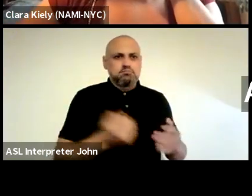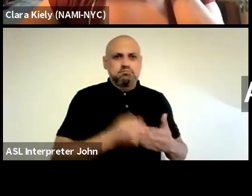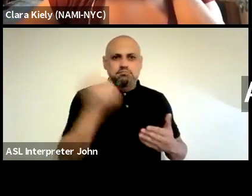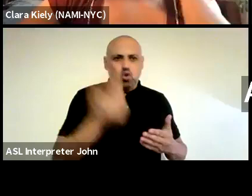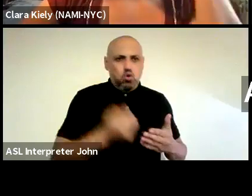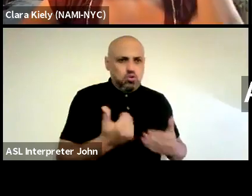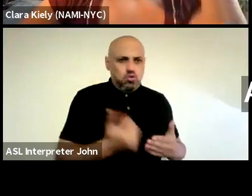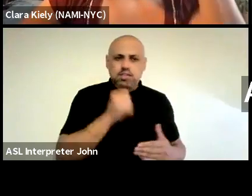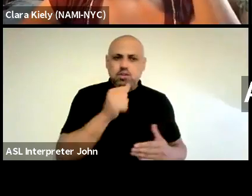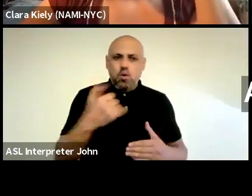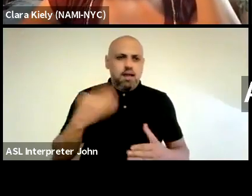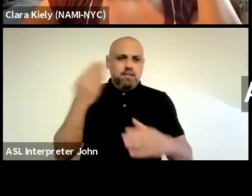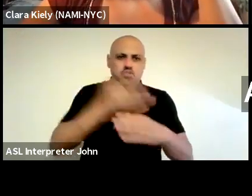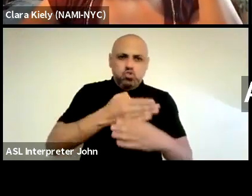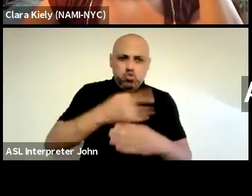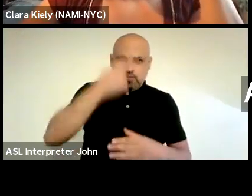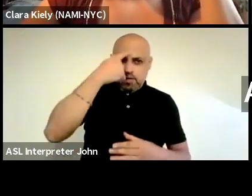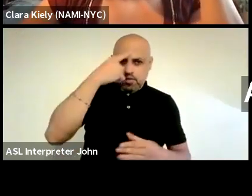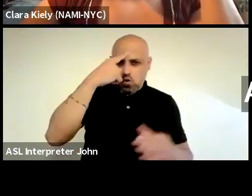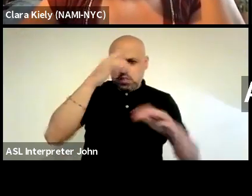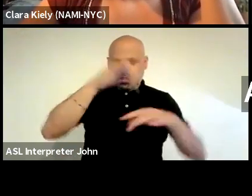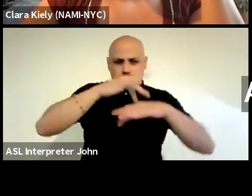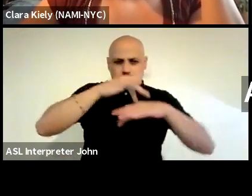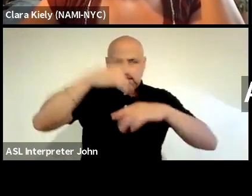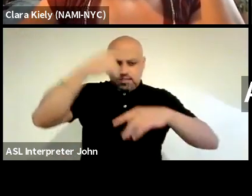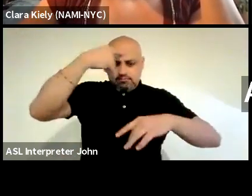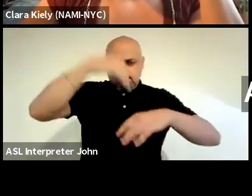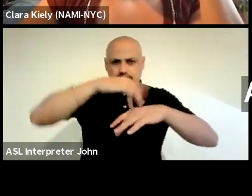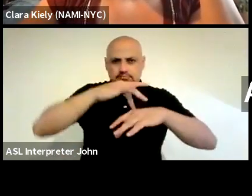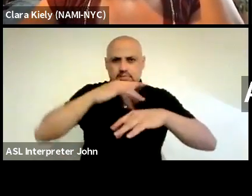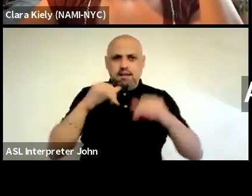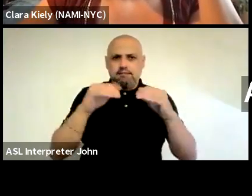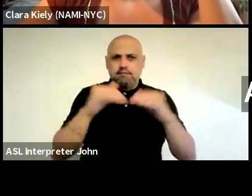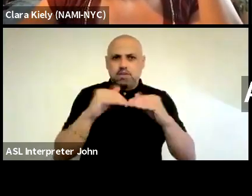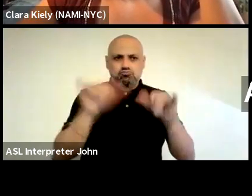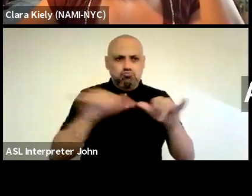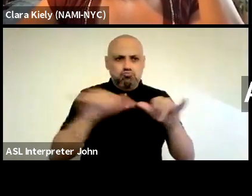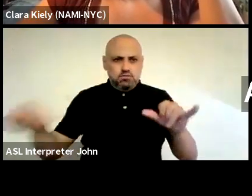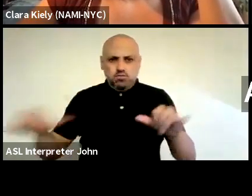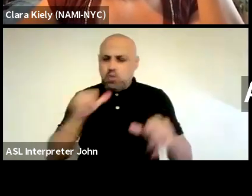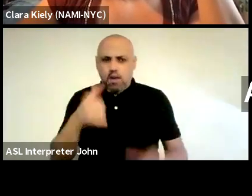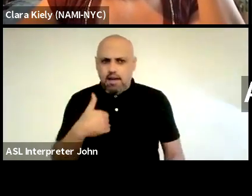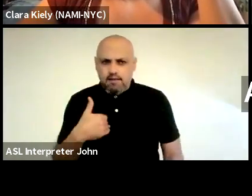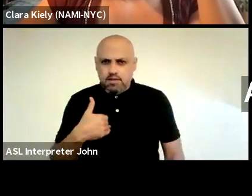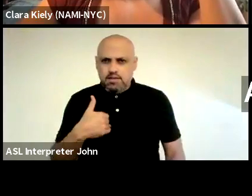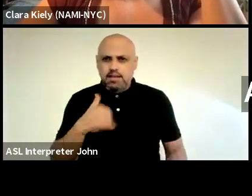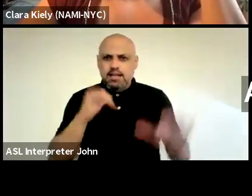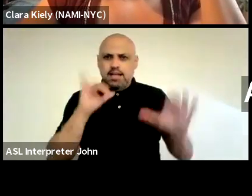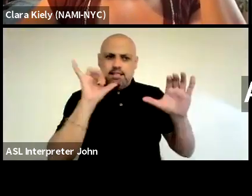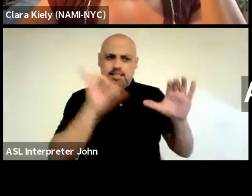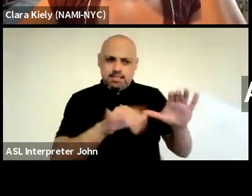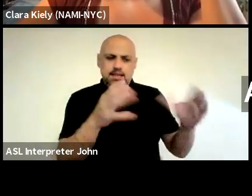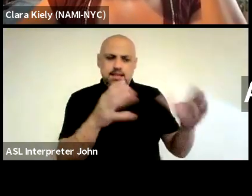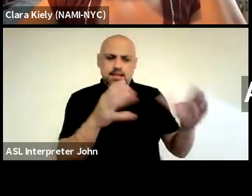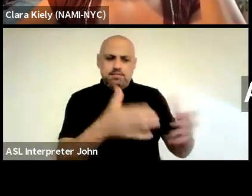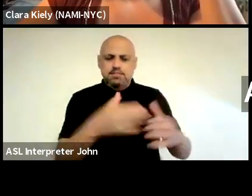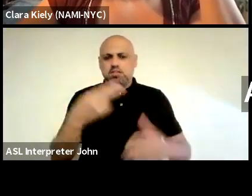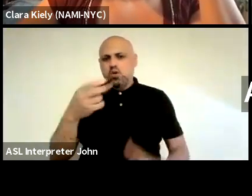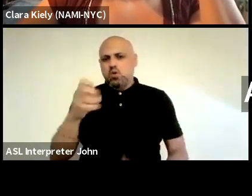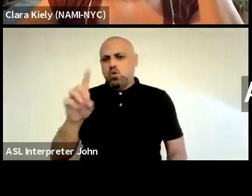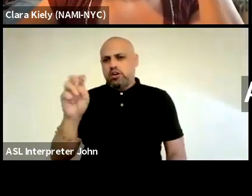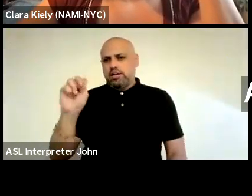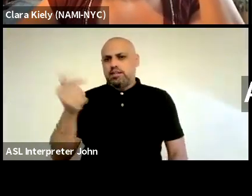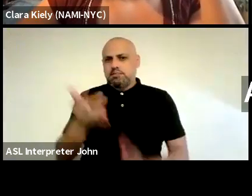and obsessions in their head. They don't really have rituals in this sense. That is what hoarding disorder has